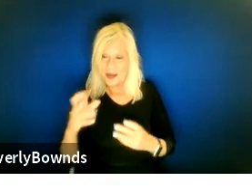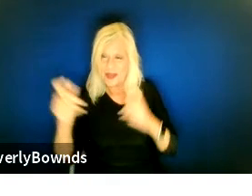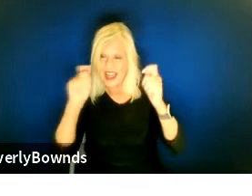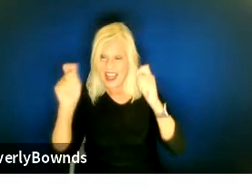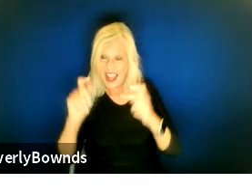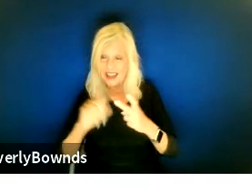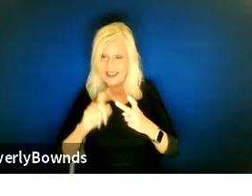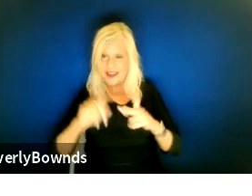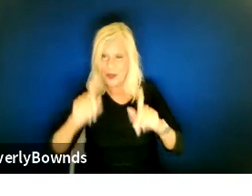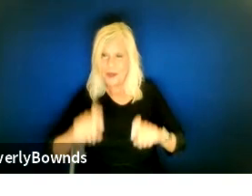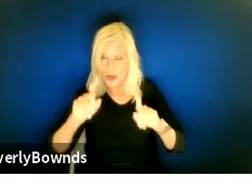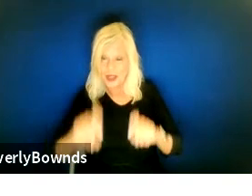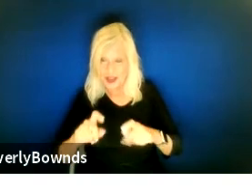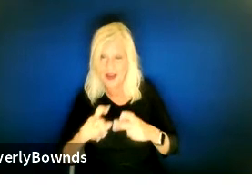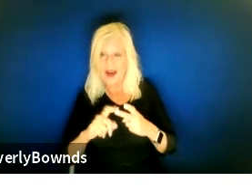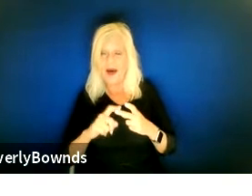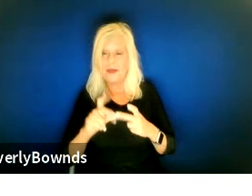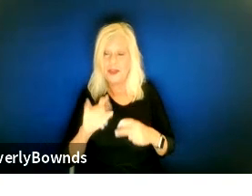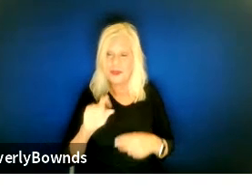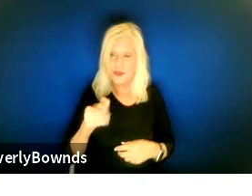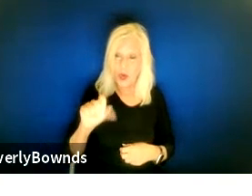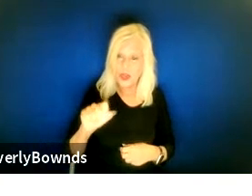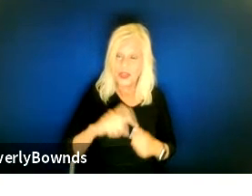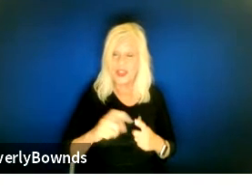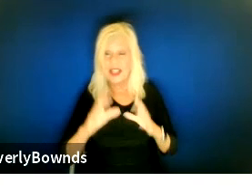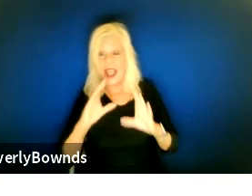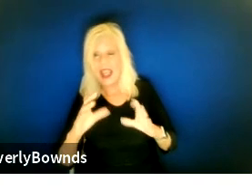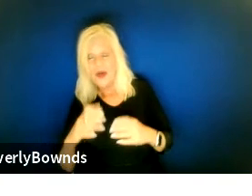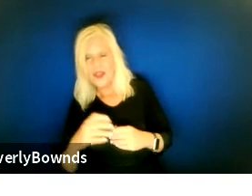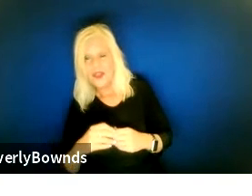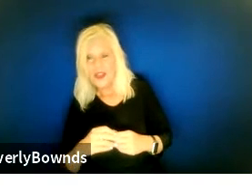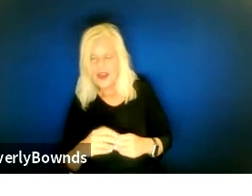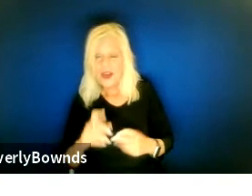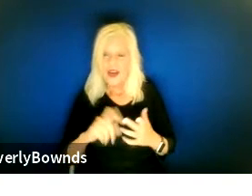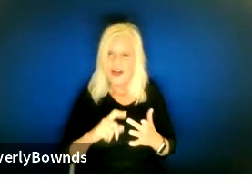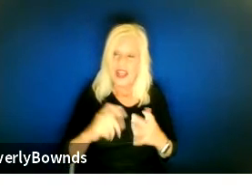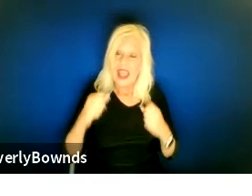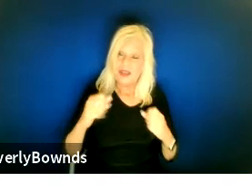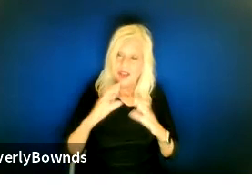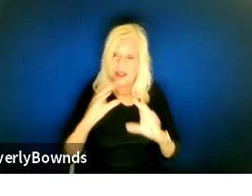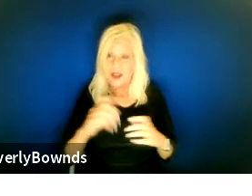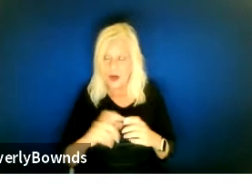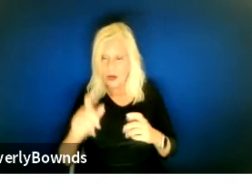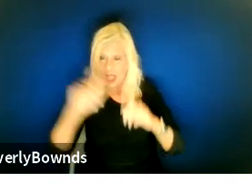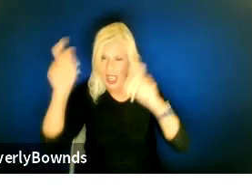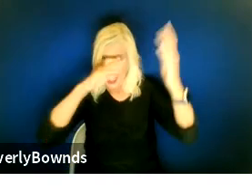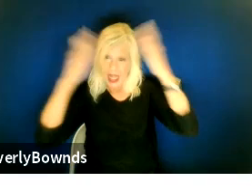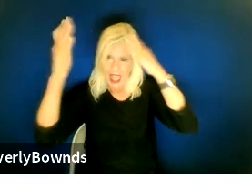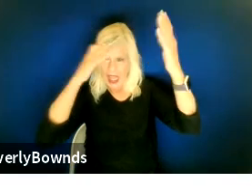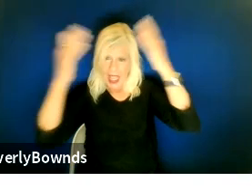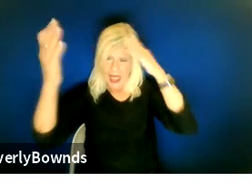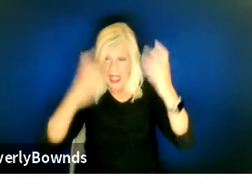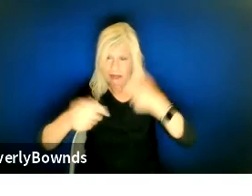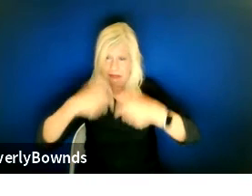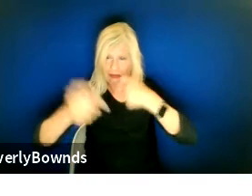prototypes active video gaming controllers. One side he's a health coach, one side is an exercise coach, and so on. So our purpose here is to